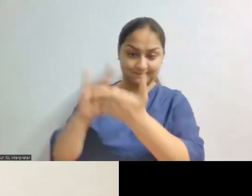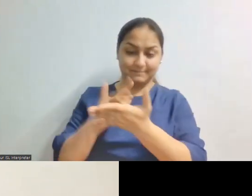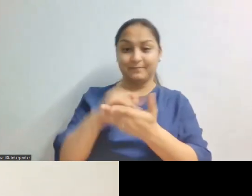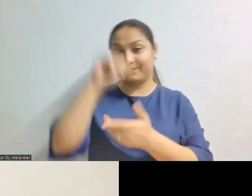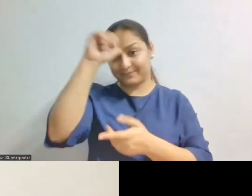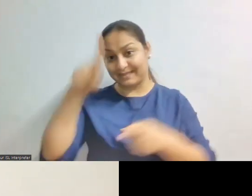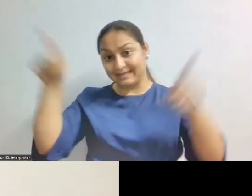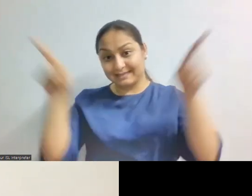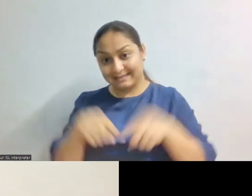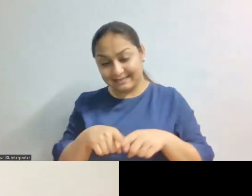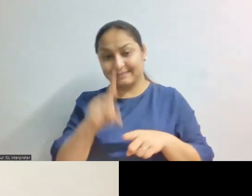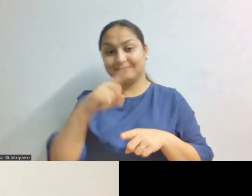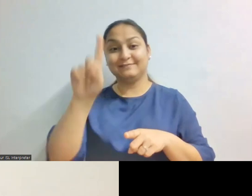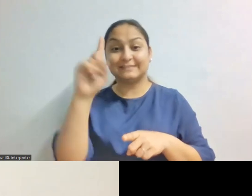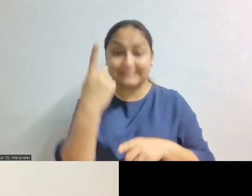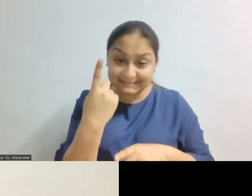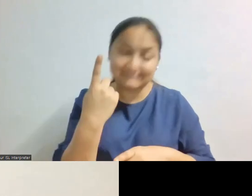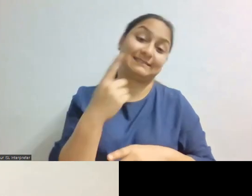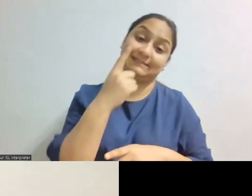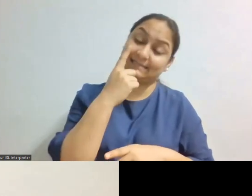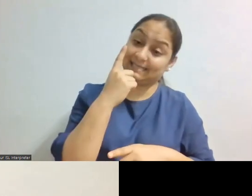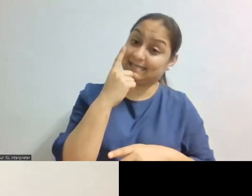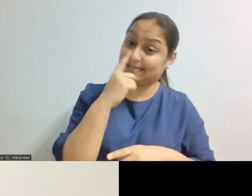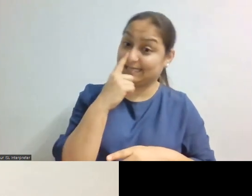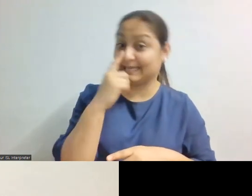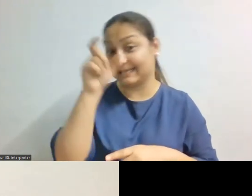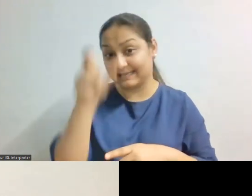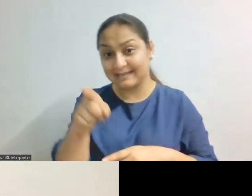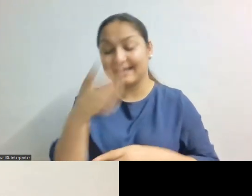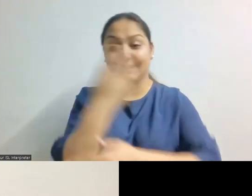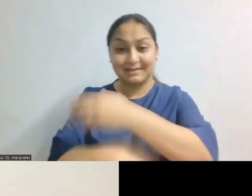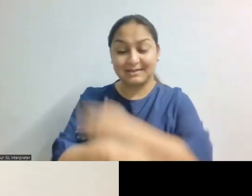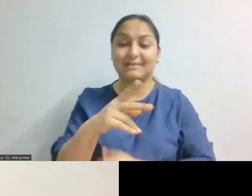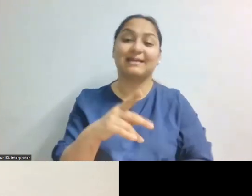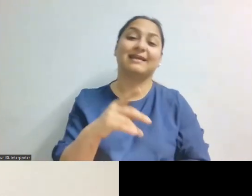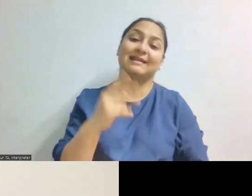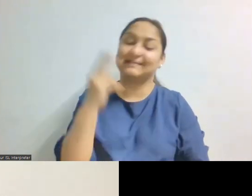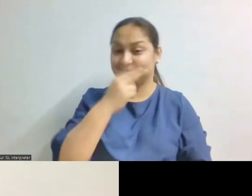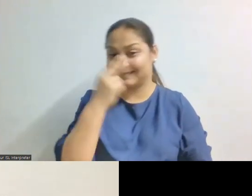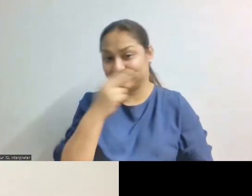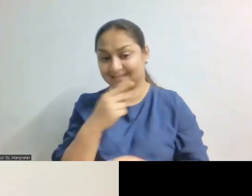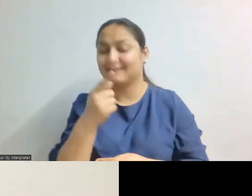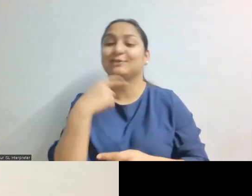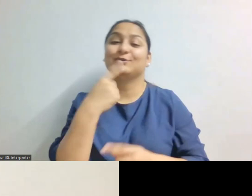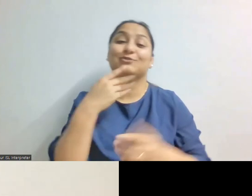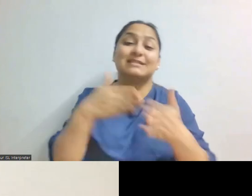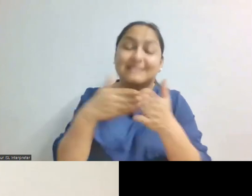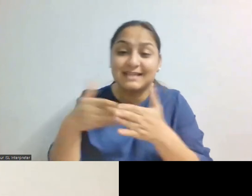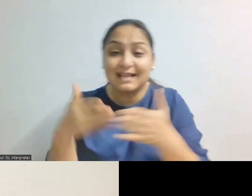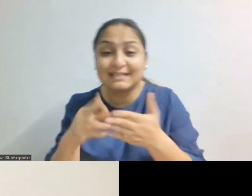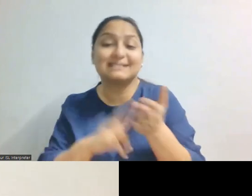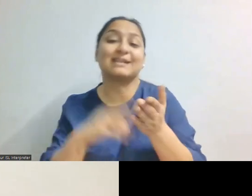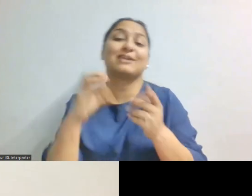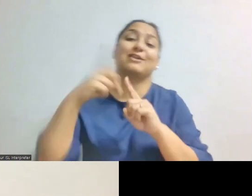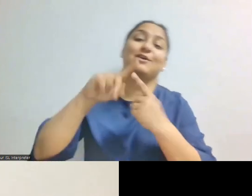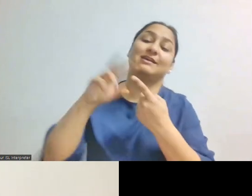first female disabled stand-up comedian and uses humor to challenge notions around gender